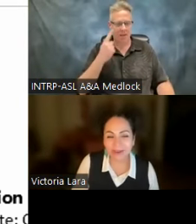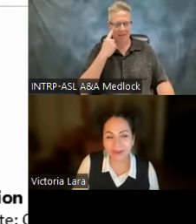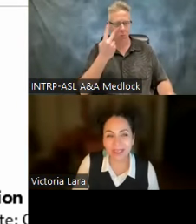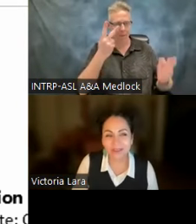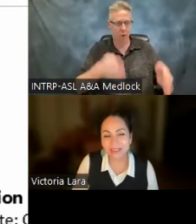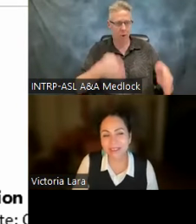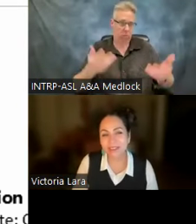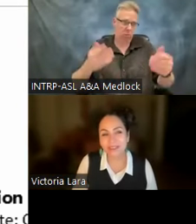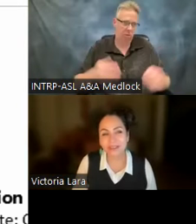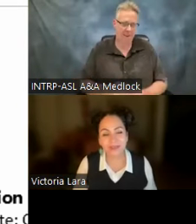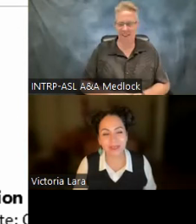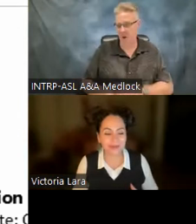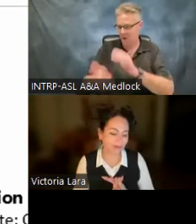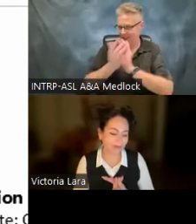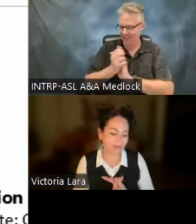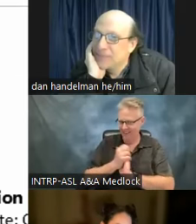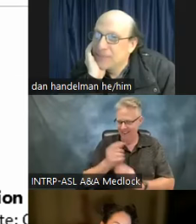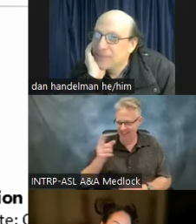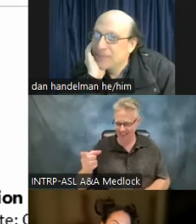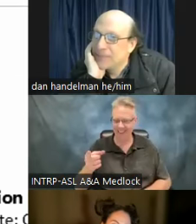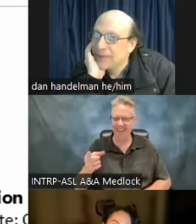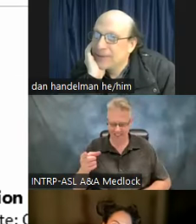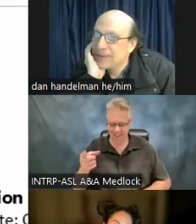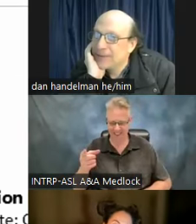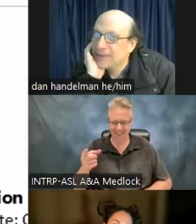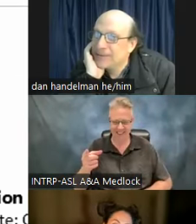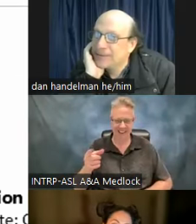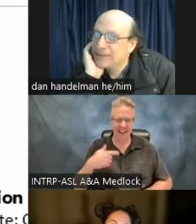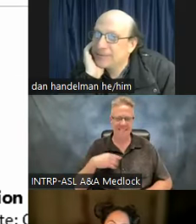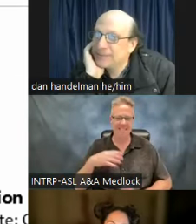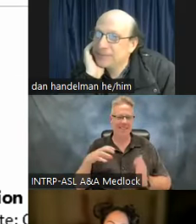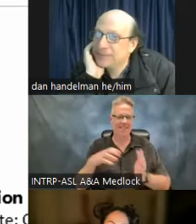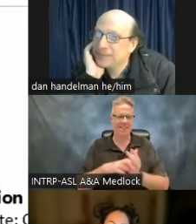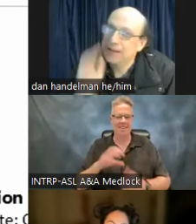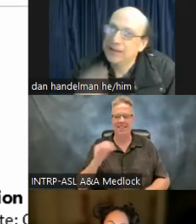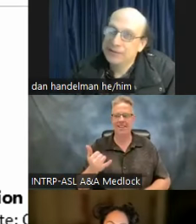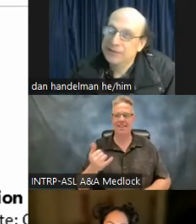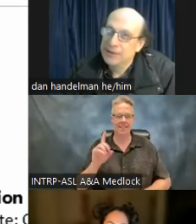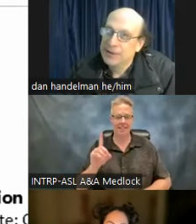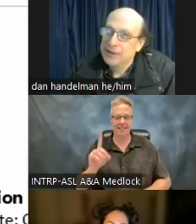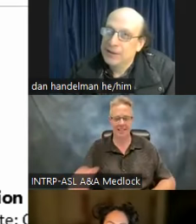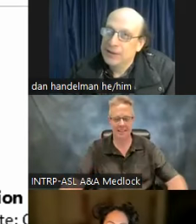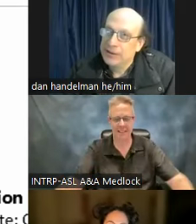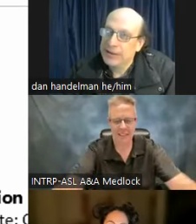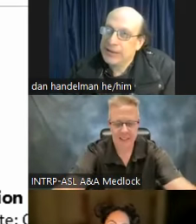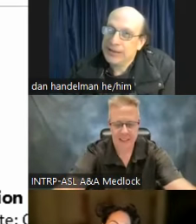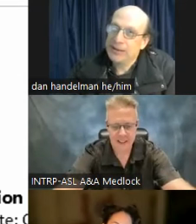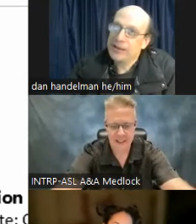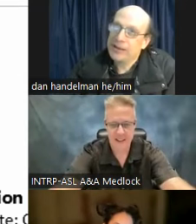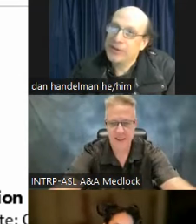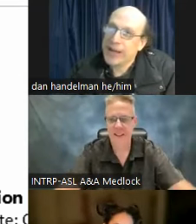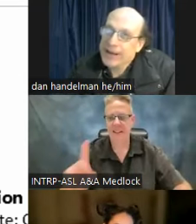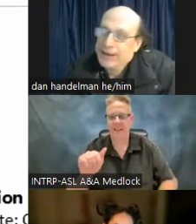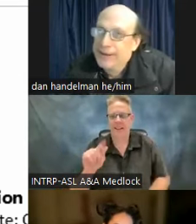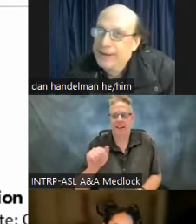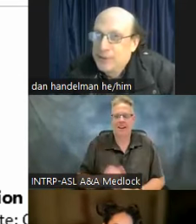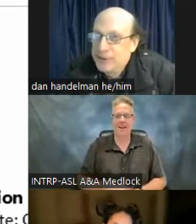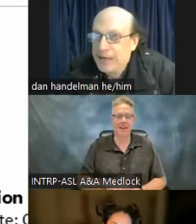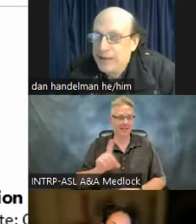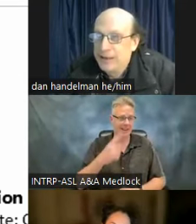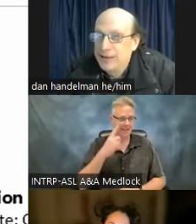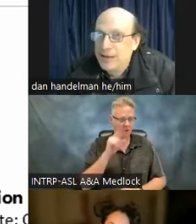And congratulations, you have a section C. Now section D, data. D is for